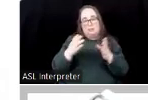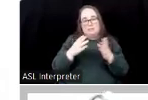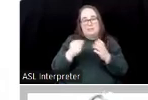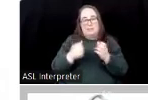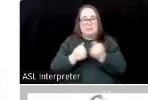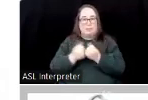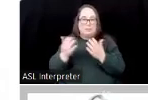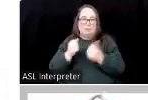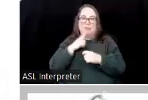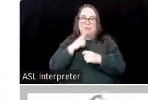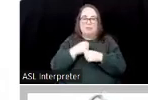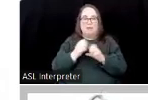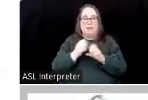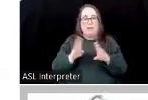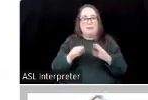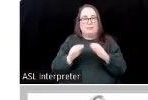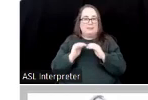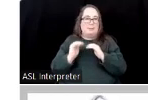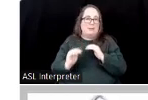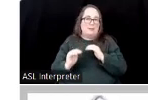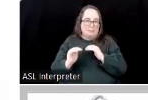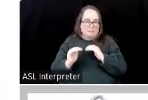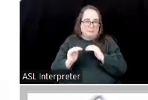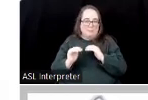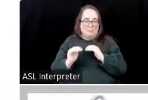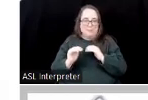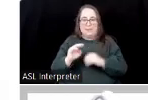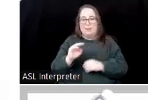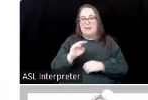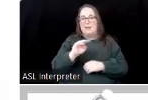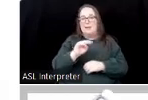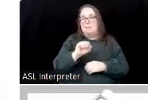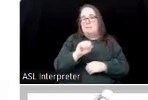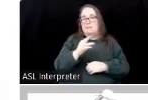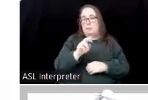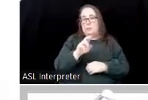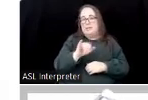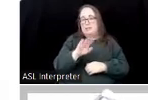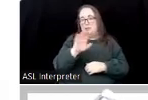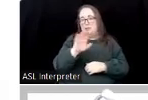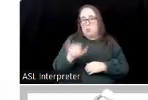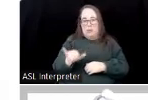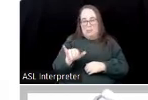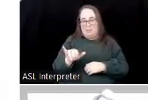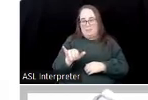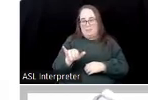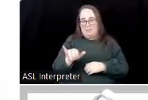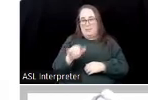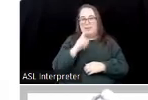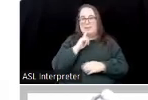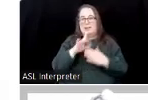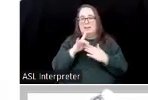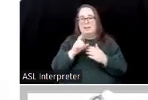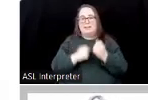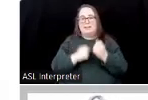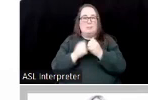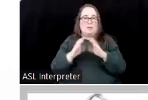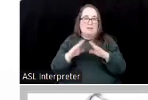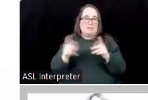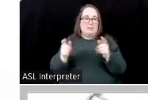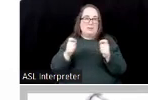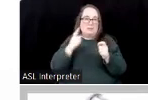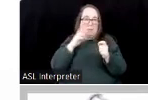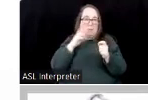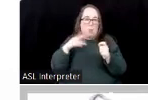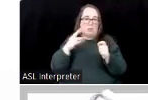and really create housing stability. And Ms. Whitney Joy will lead, who is the lead supportive housing manager for the